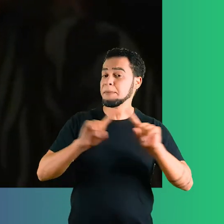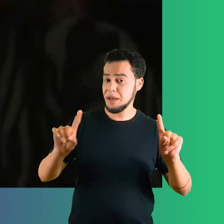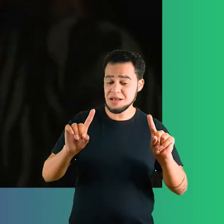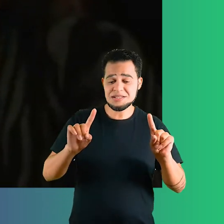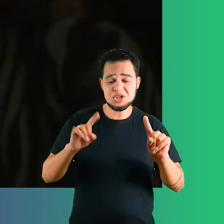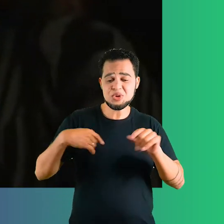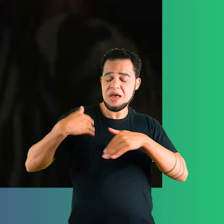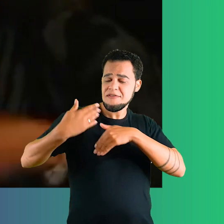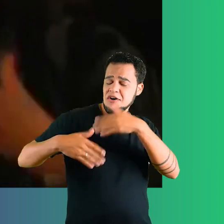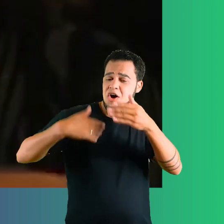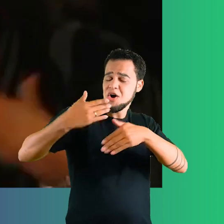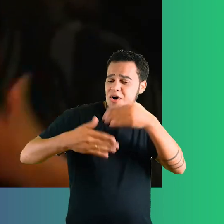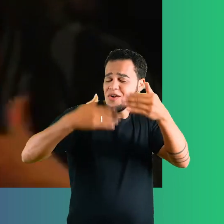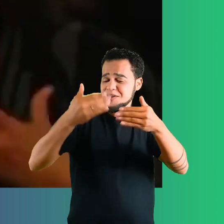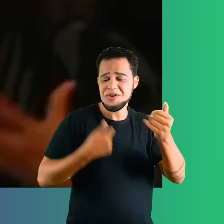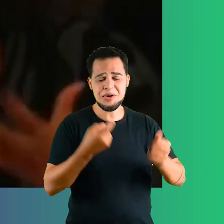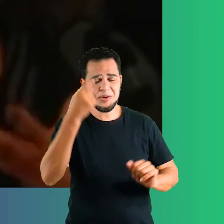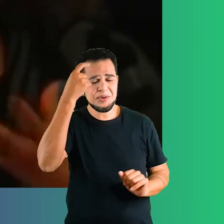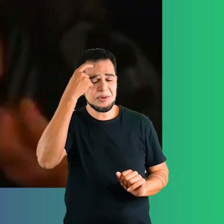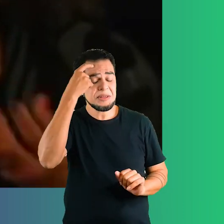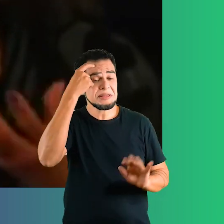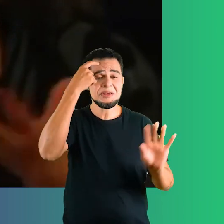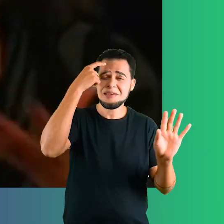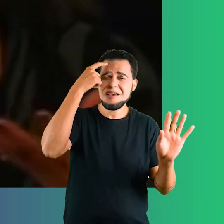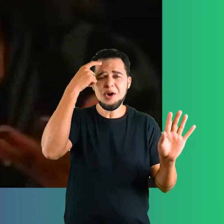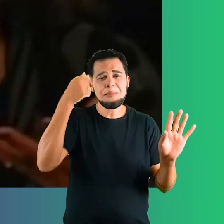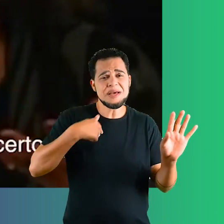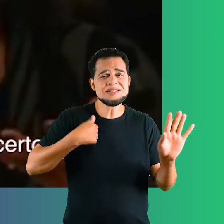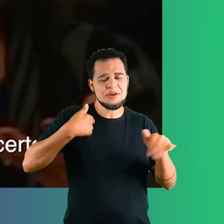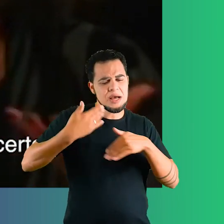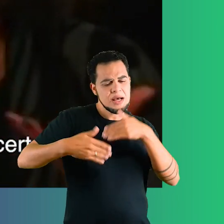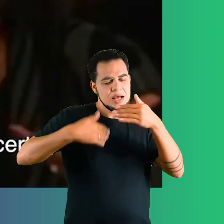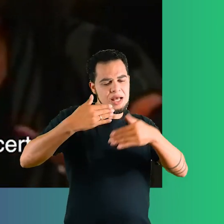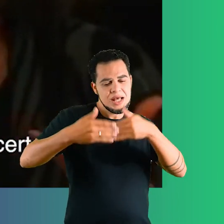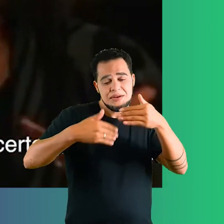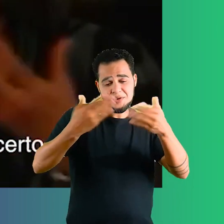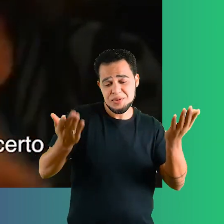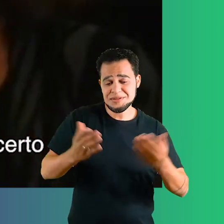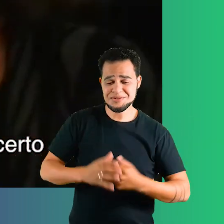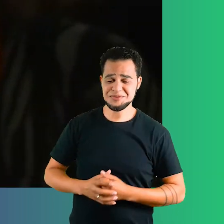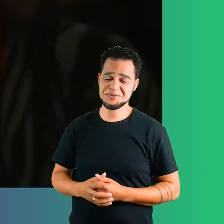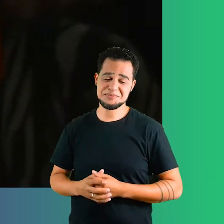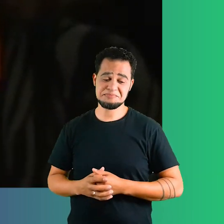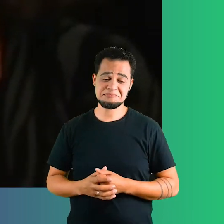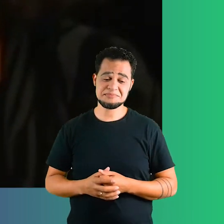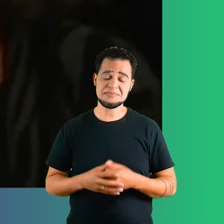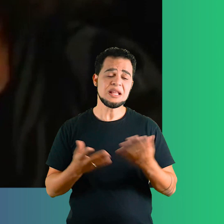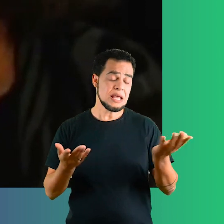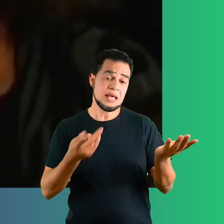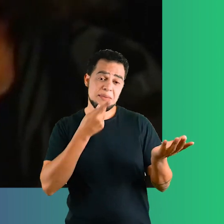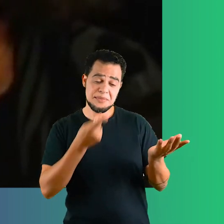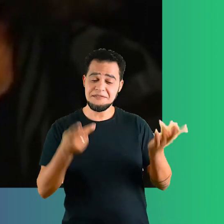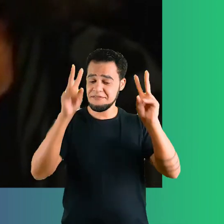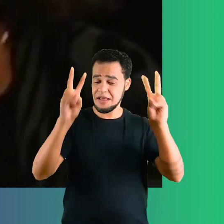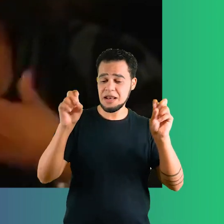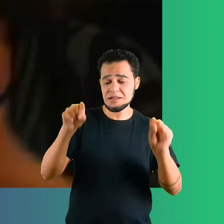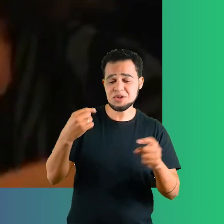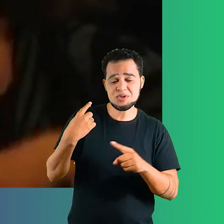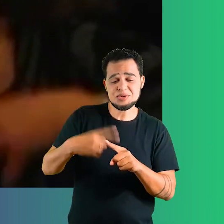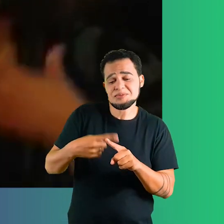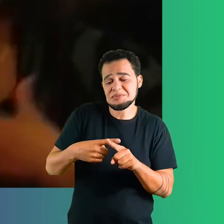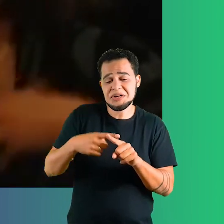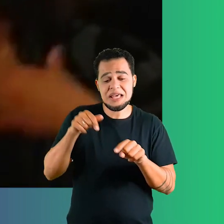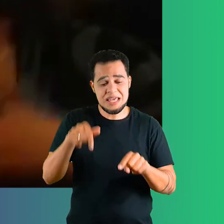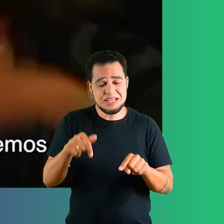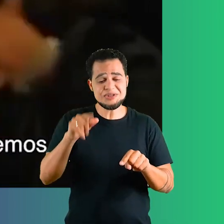But that has evolved, I think, and I think it's the right moment to talk about it, because it is, I